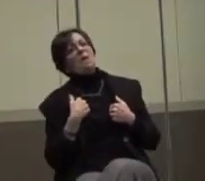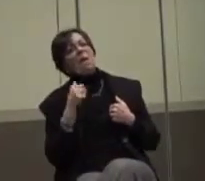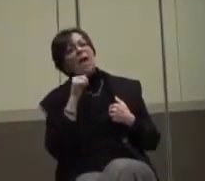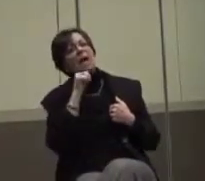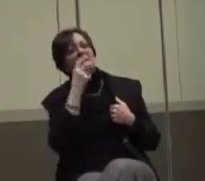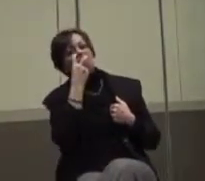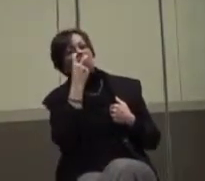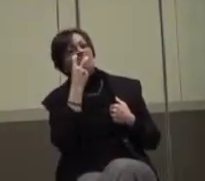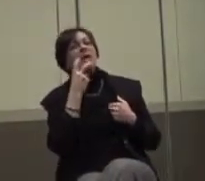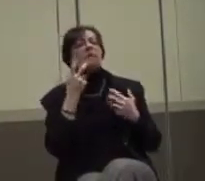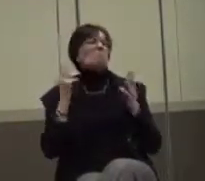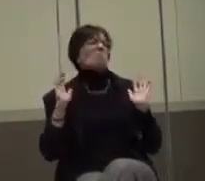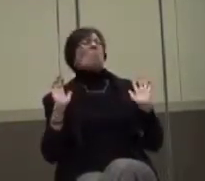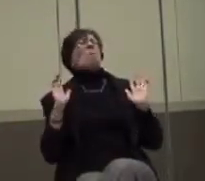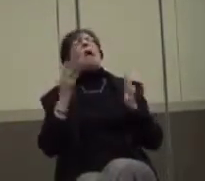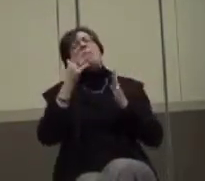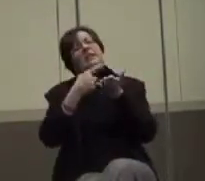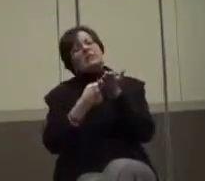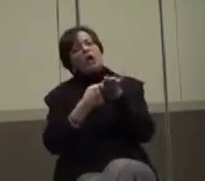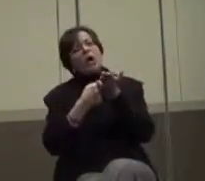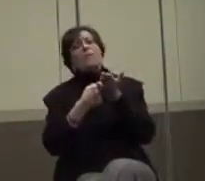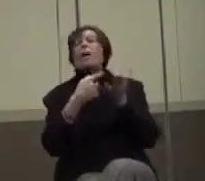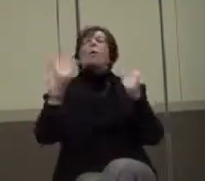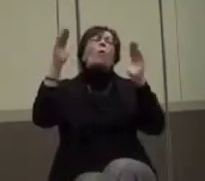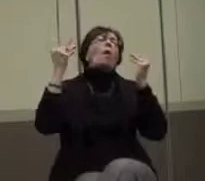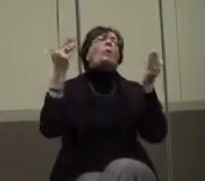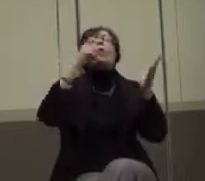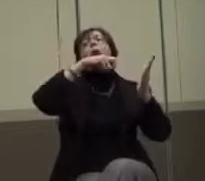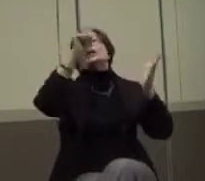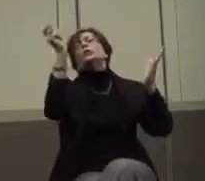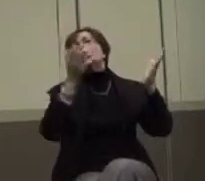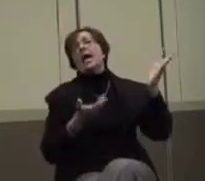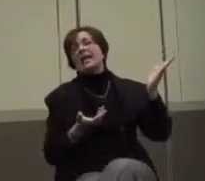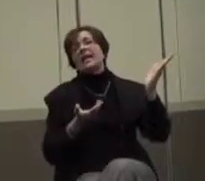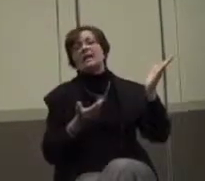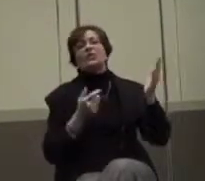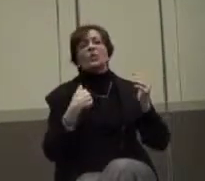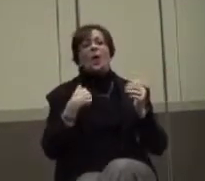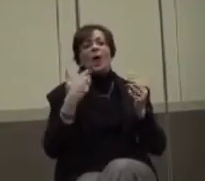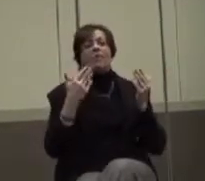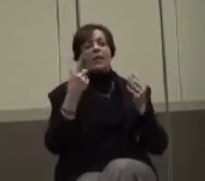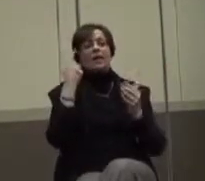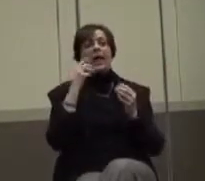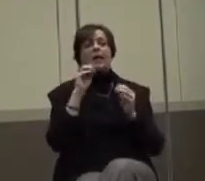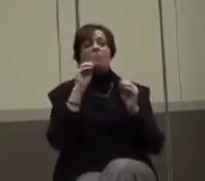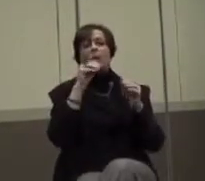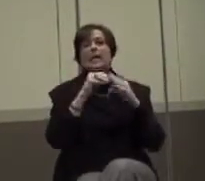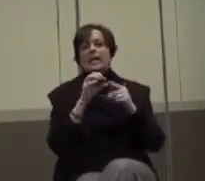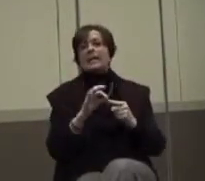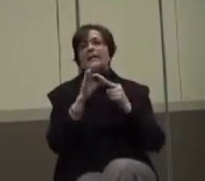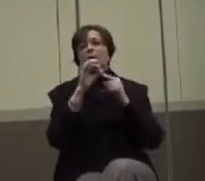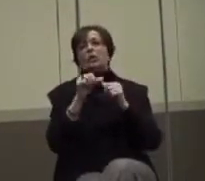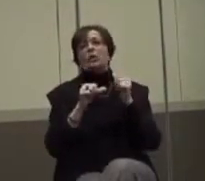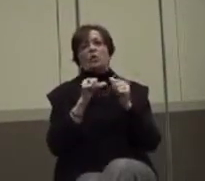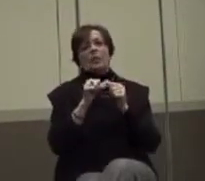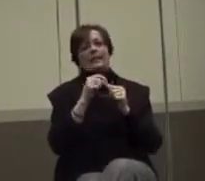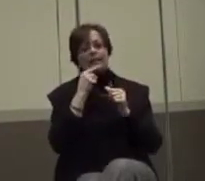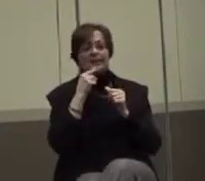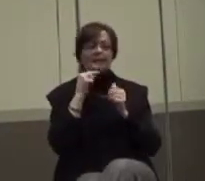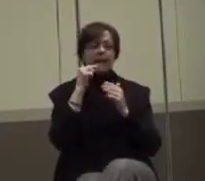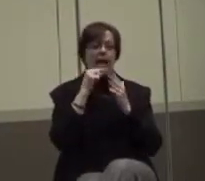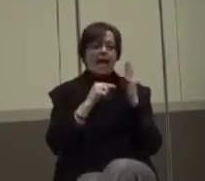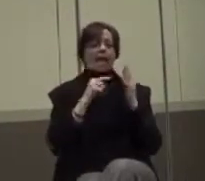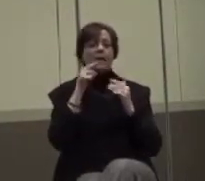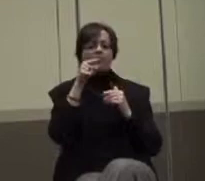Let's talk about that. All right, so we just check it. So I would probably put that in maybe a little bit more special place and say, this child can have